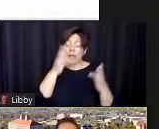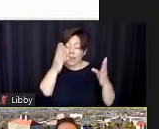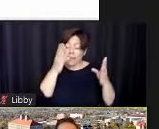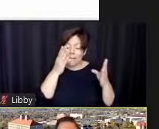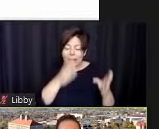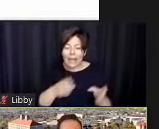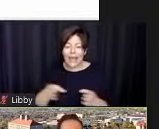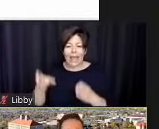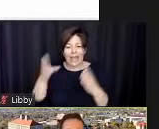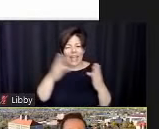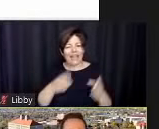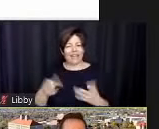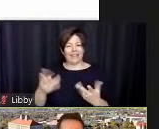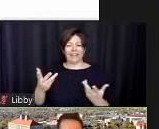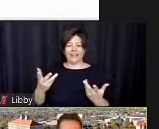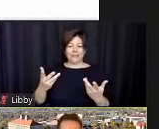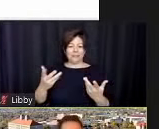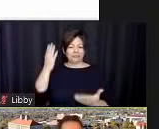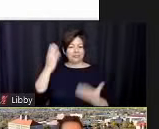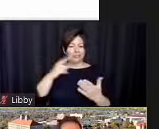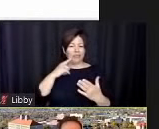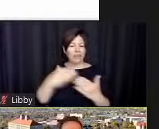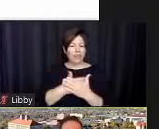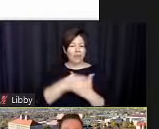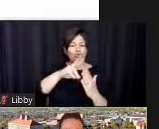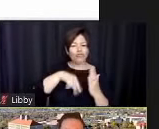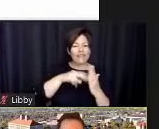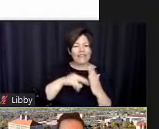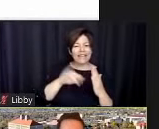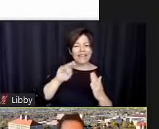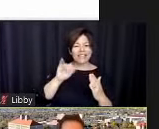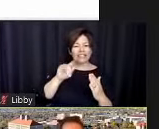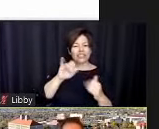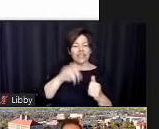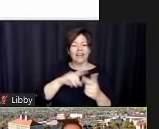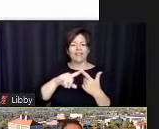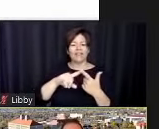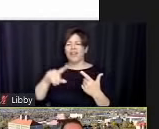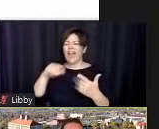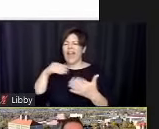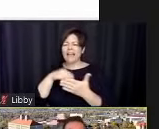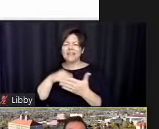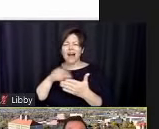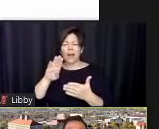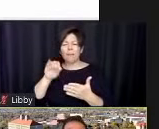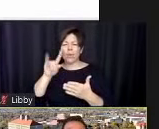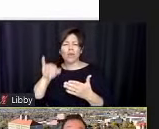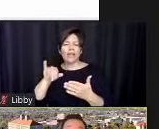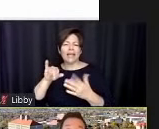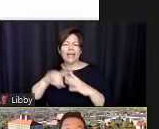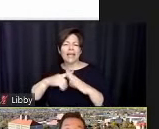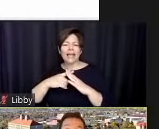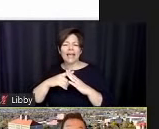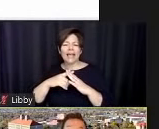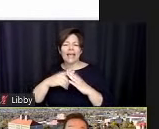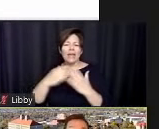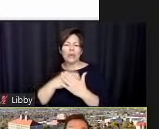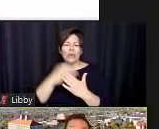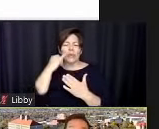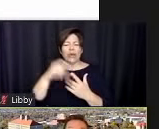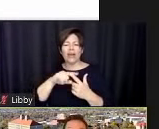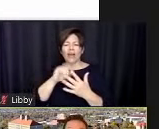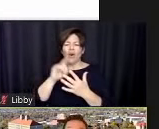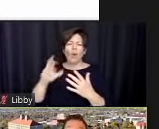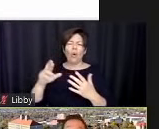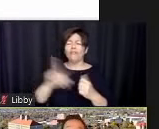for, maybe it's that new reading initiative, or the anti-bullying program, or something else, or it's our first couple of years of teaching, and the